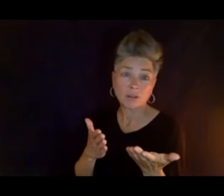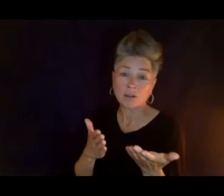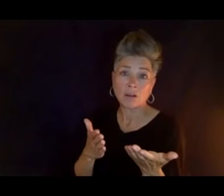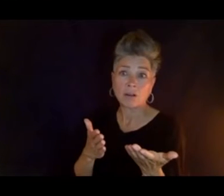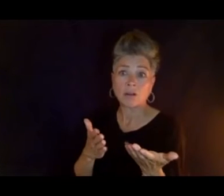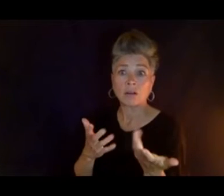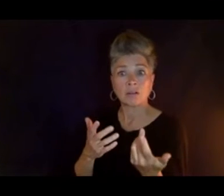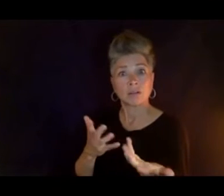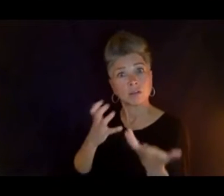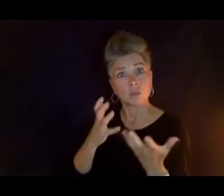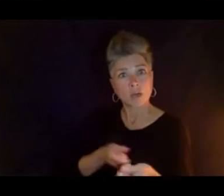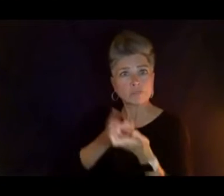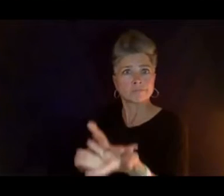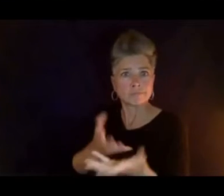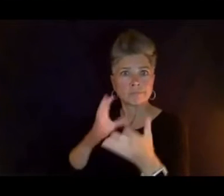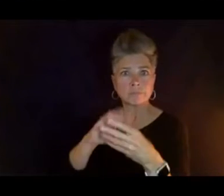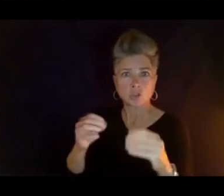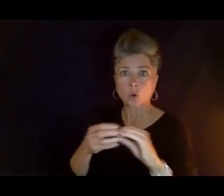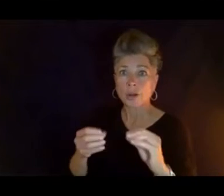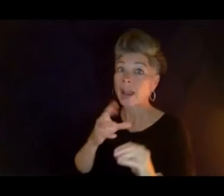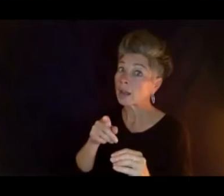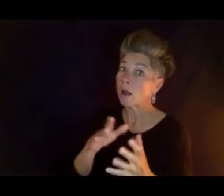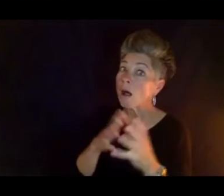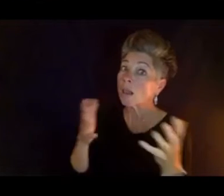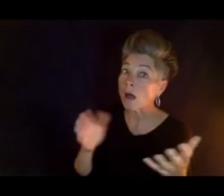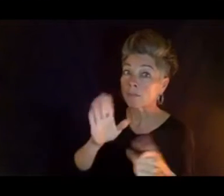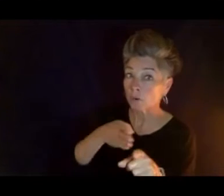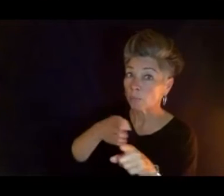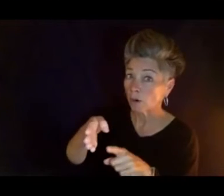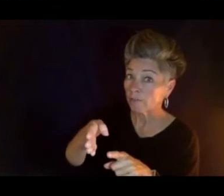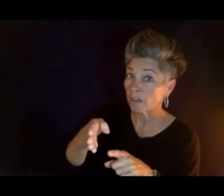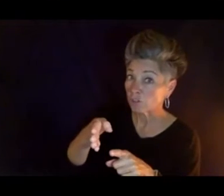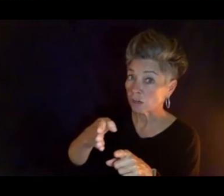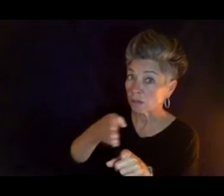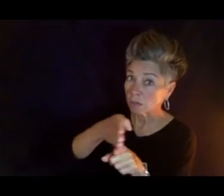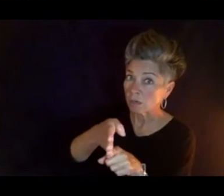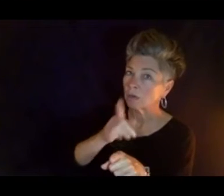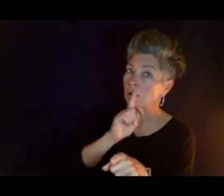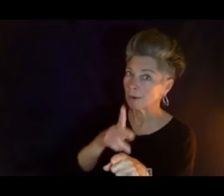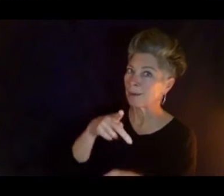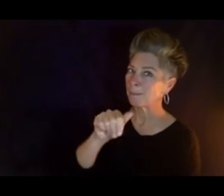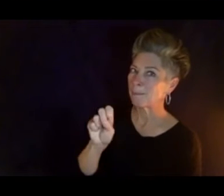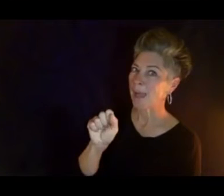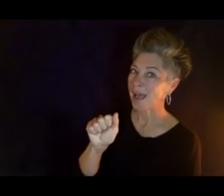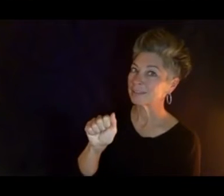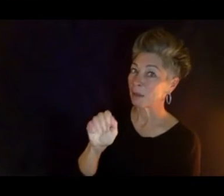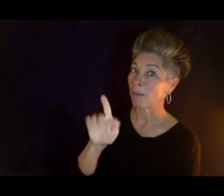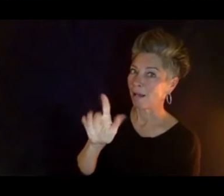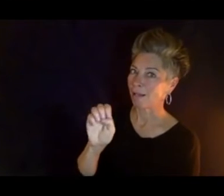Janet, throughout a lot of her professional career, was very passable, and until she told